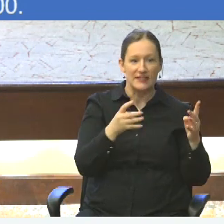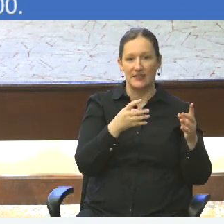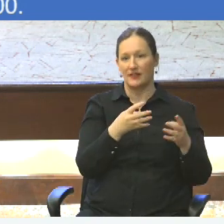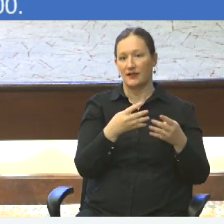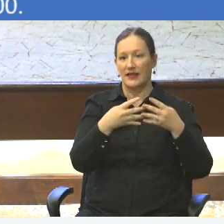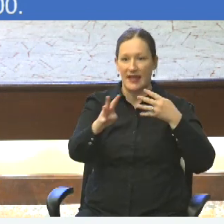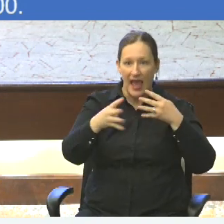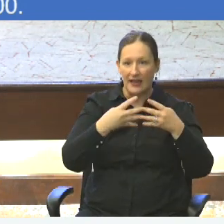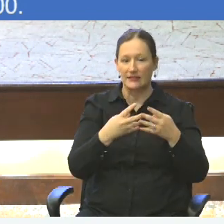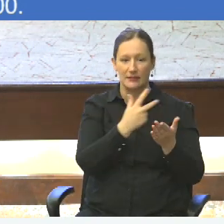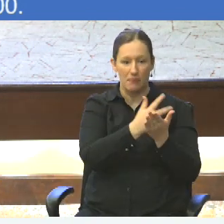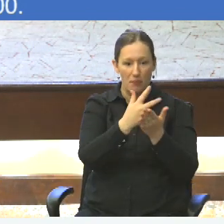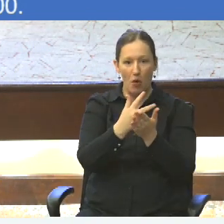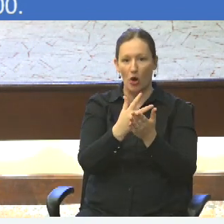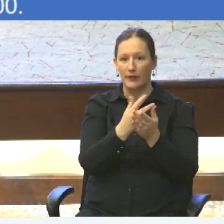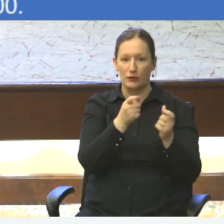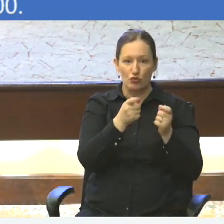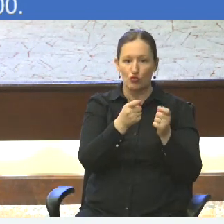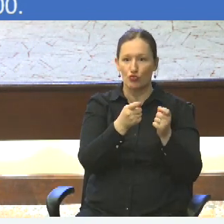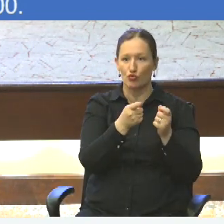systems, with